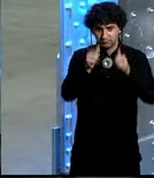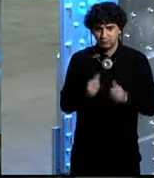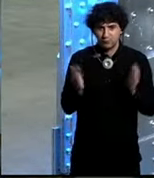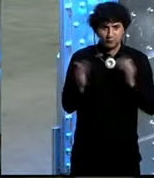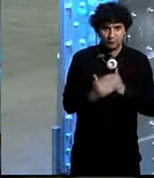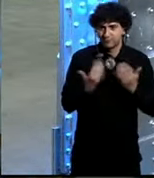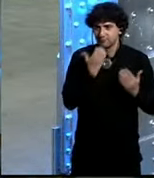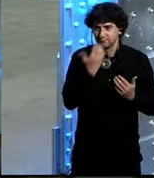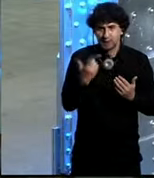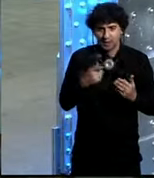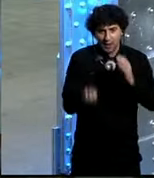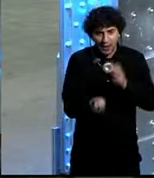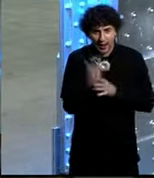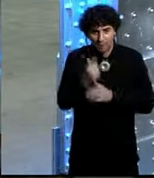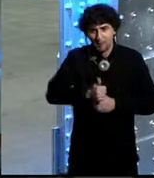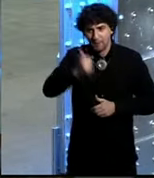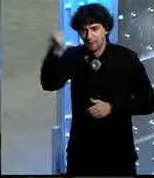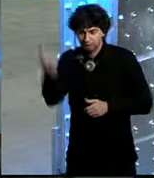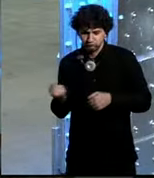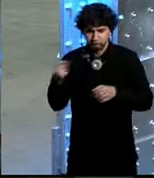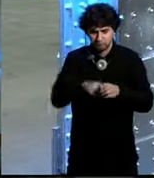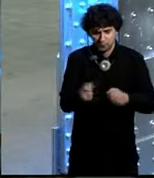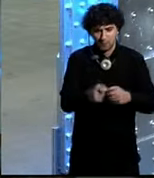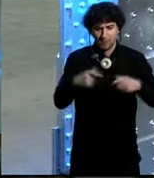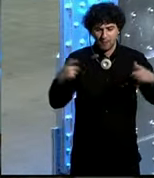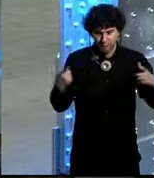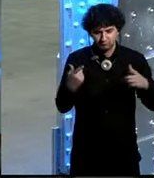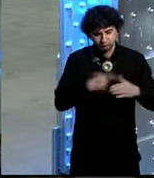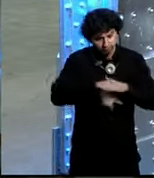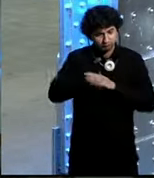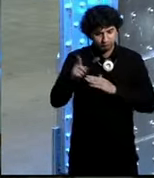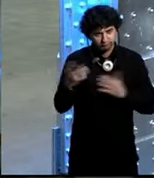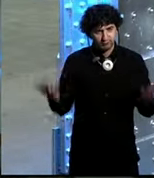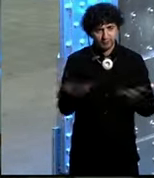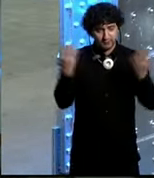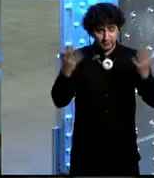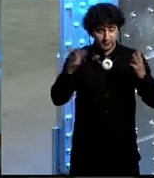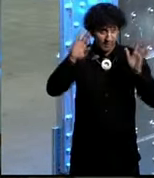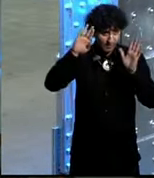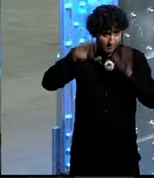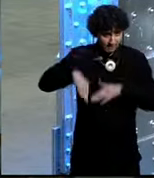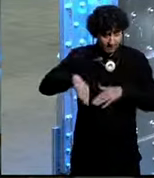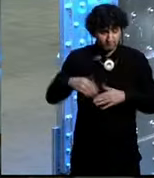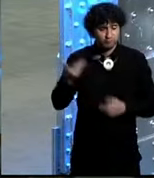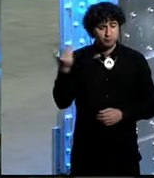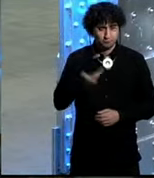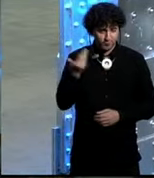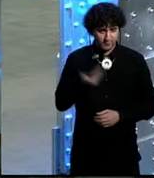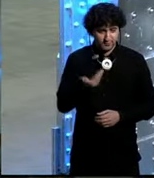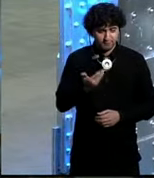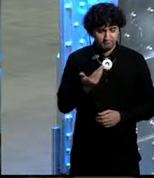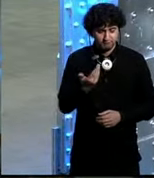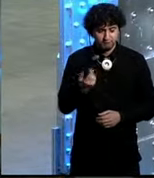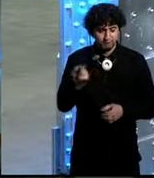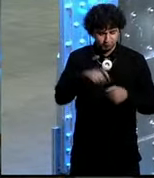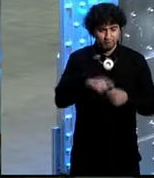then. But we did it. We wanted the commons so more creators could participate in the